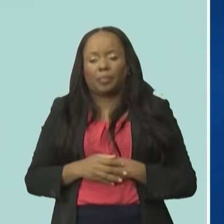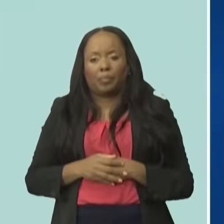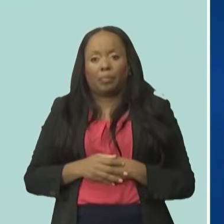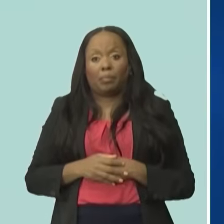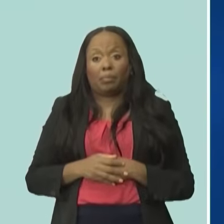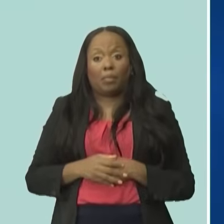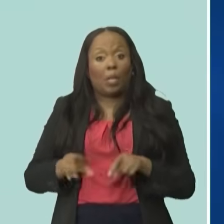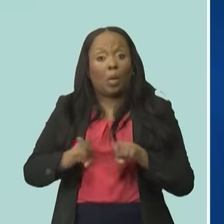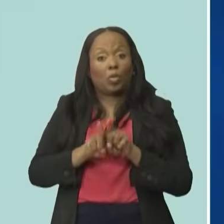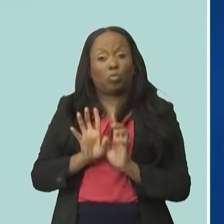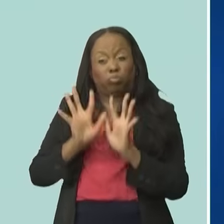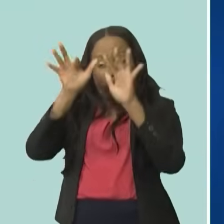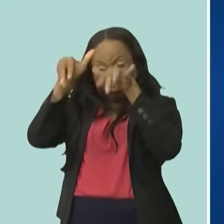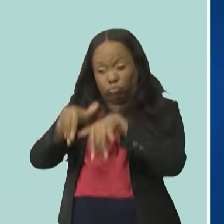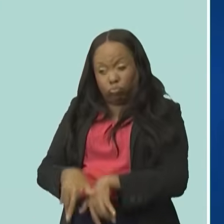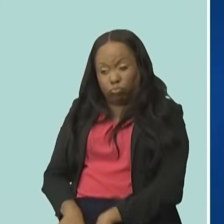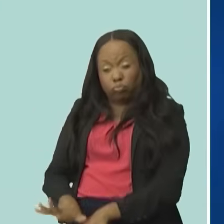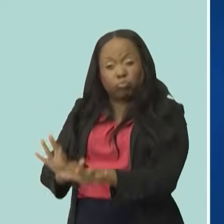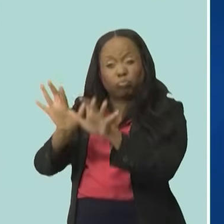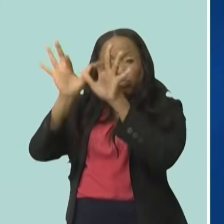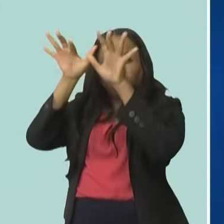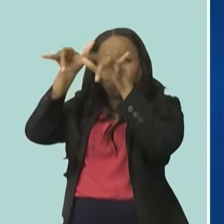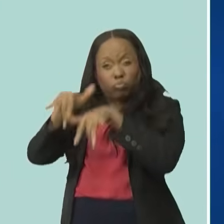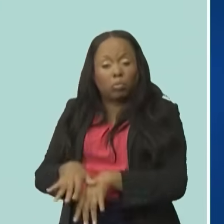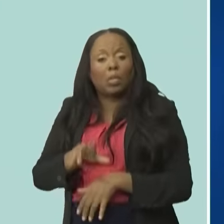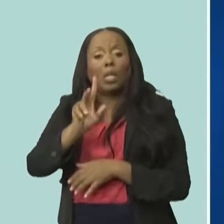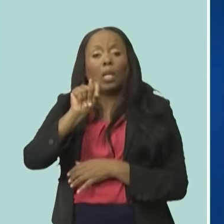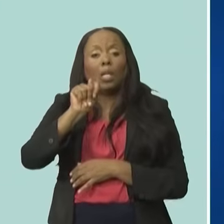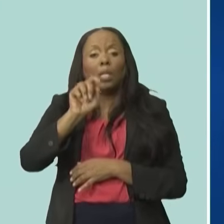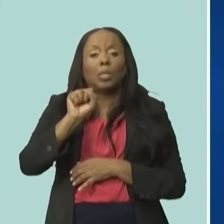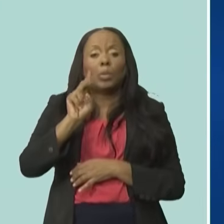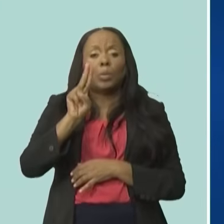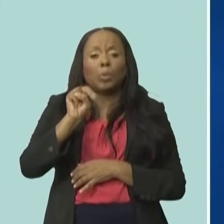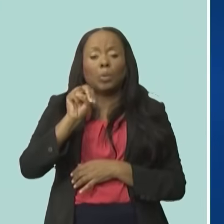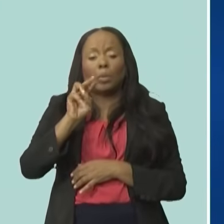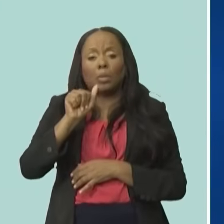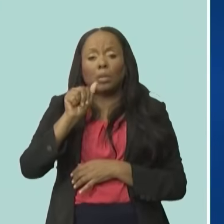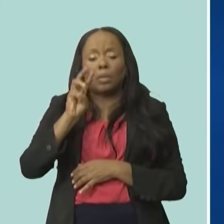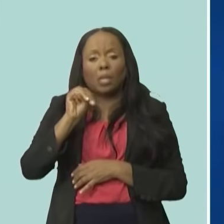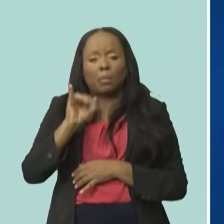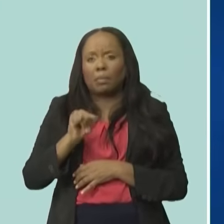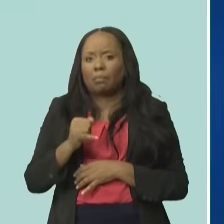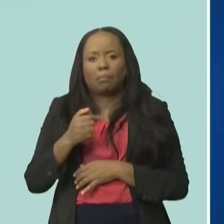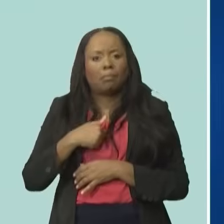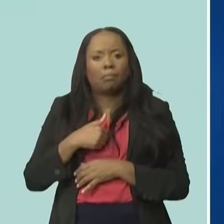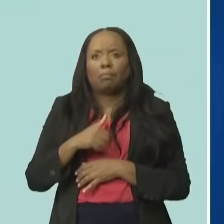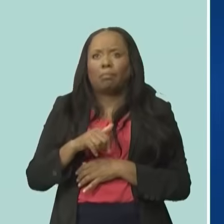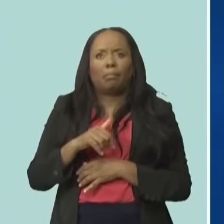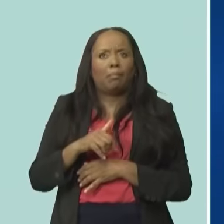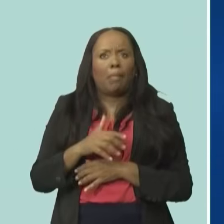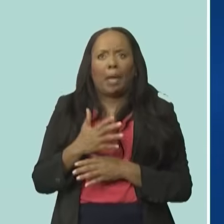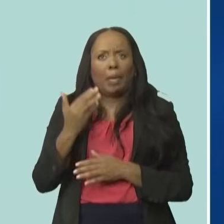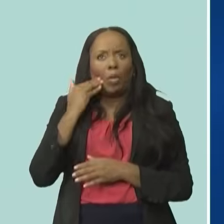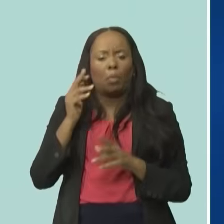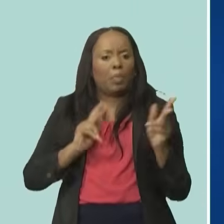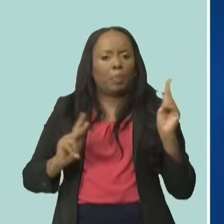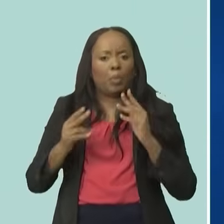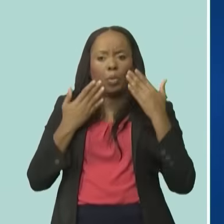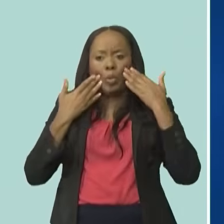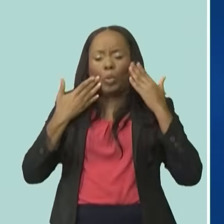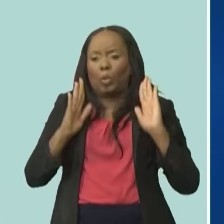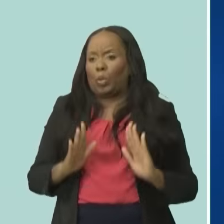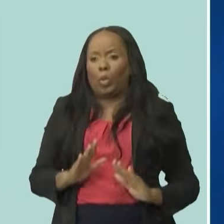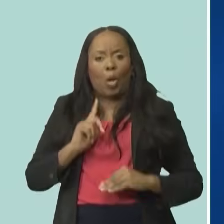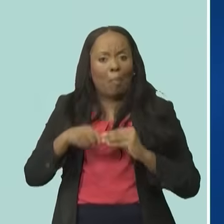Tsunami activity, I do not believe there are very many persons in Barbados who have actually lived through a tsunami. So all these are areas that